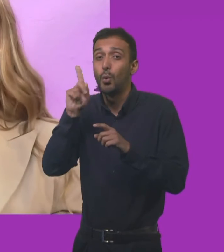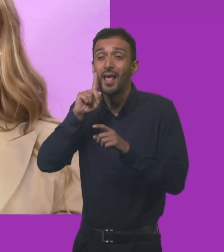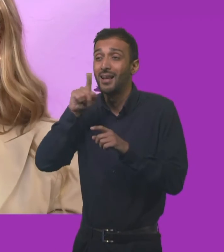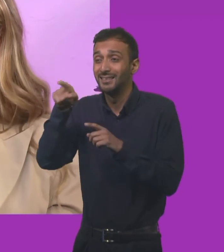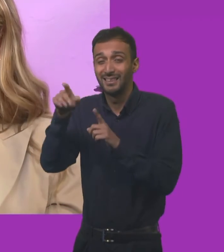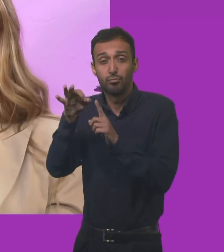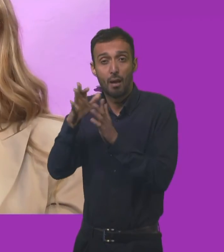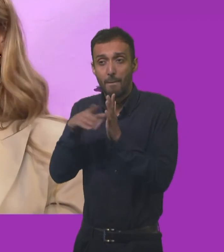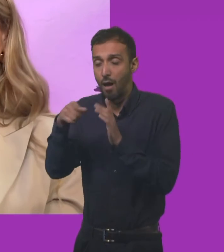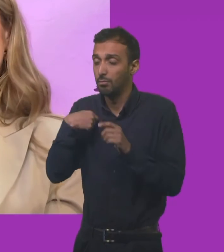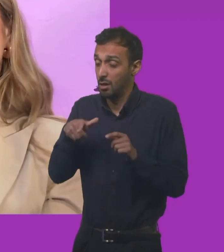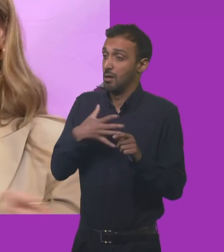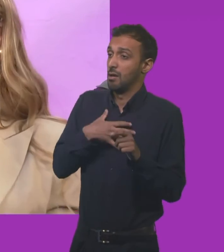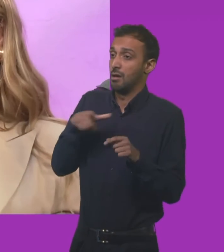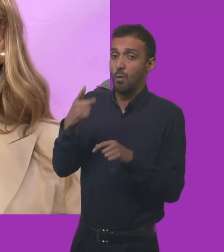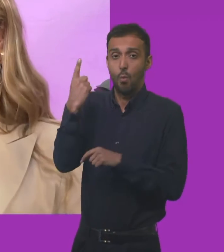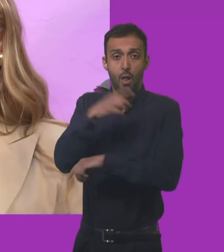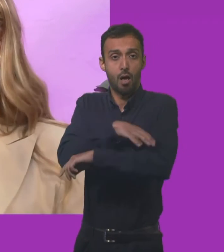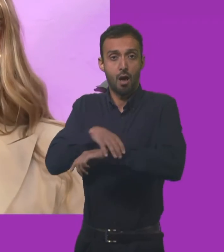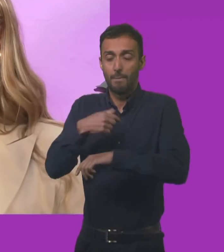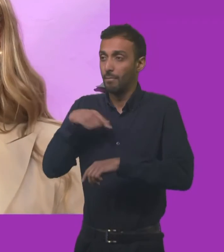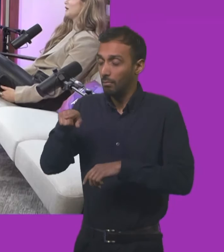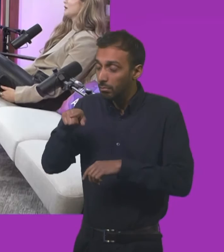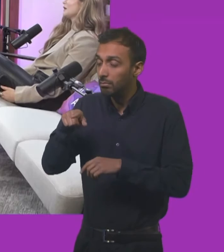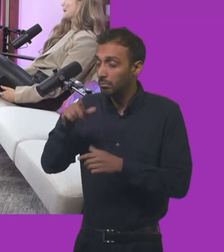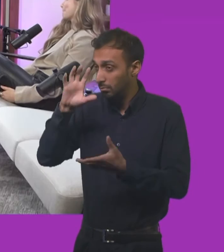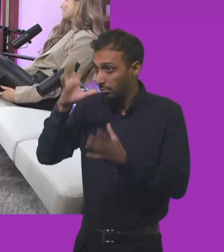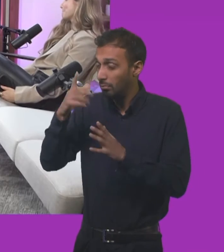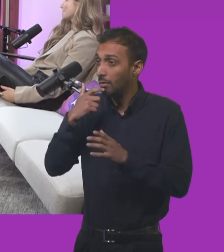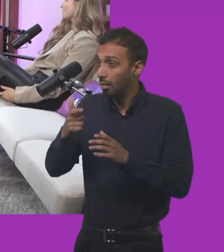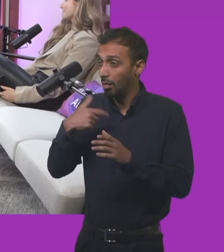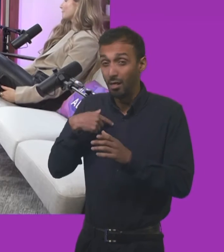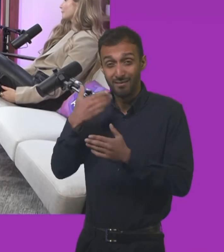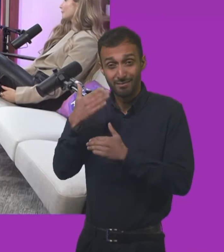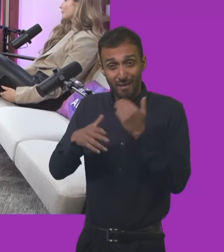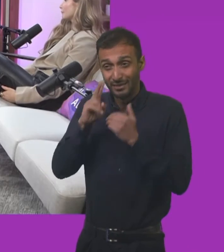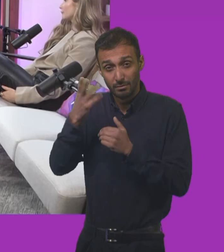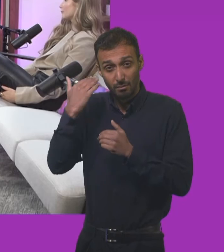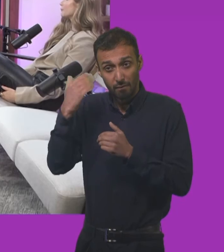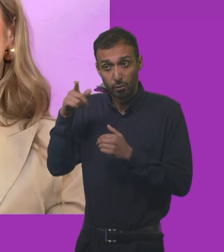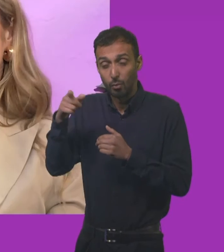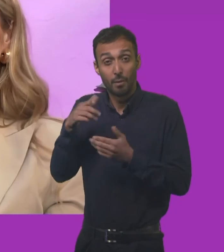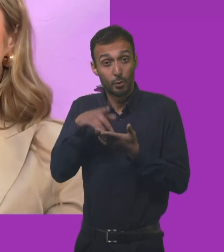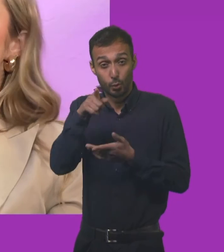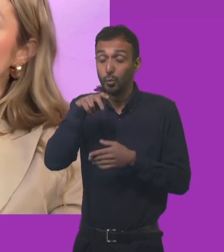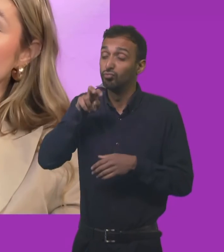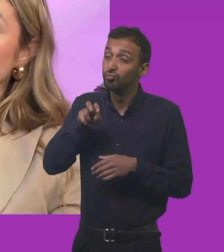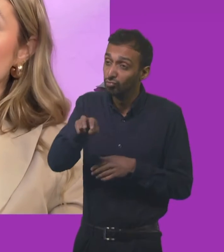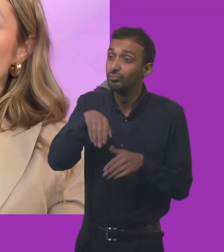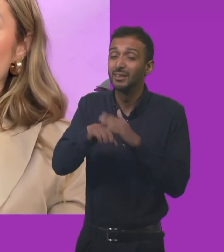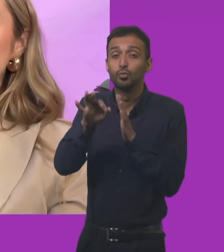never seen a disability model before. Like, I couldn't actually believe what I was seeing. So you walked into Primark, saw a model with a limb difference, and said, I could do